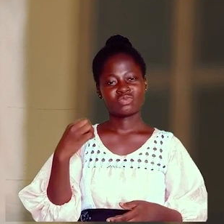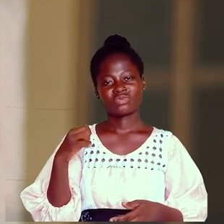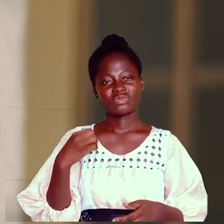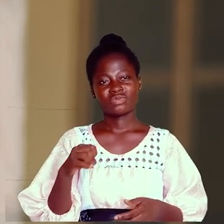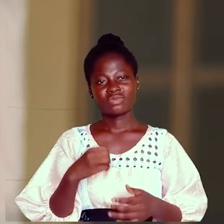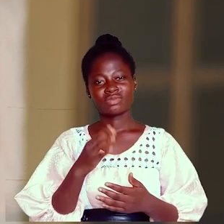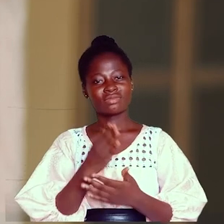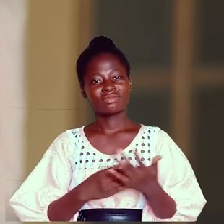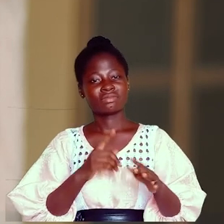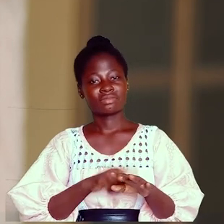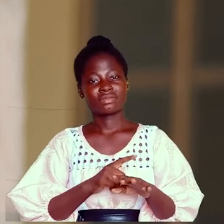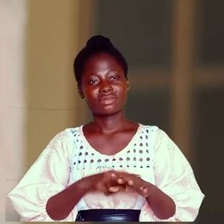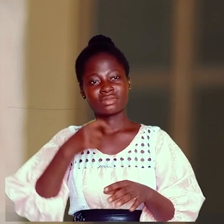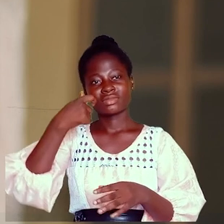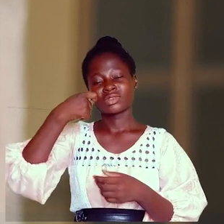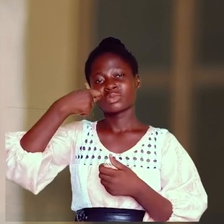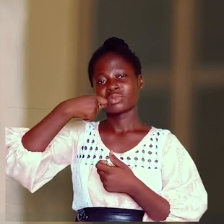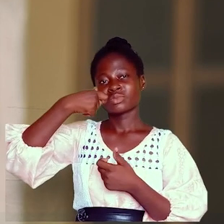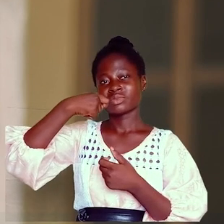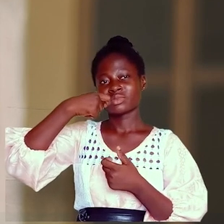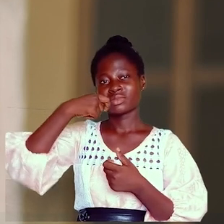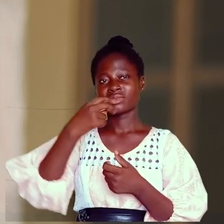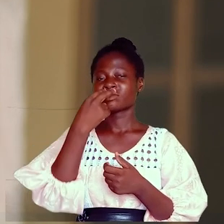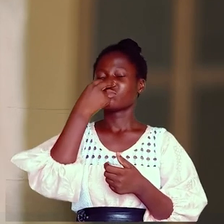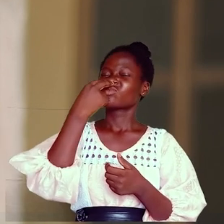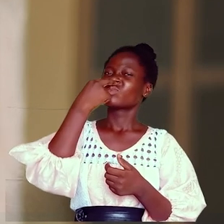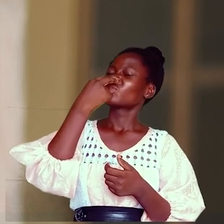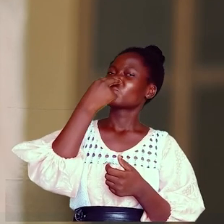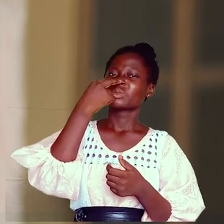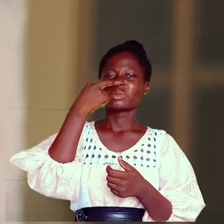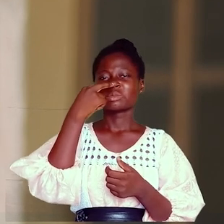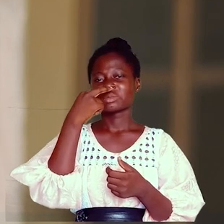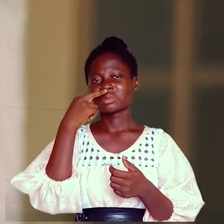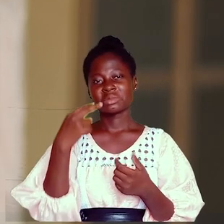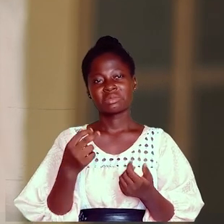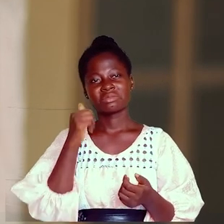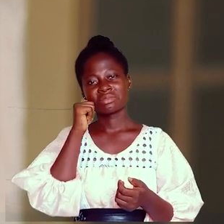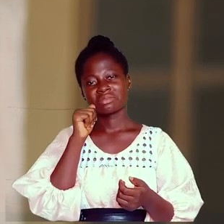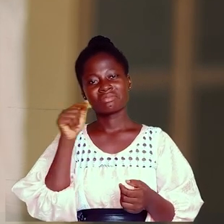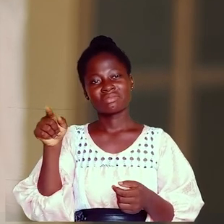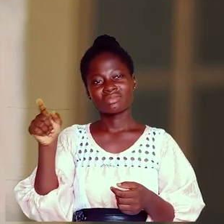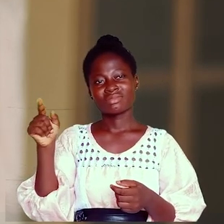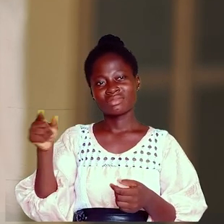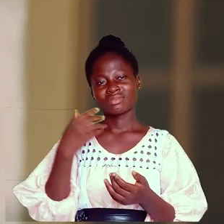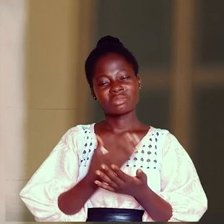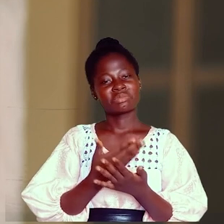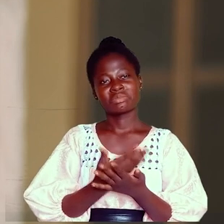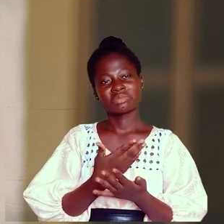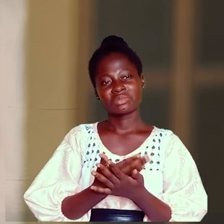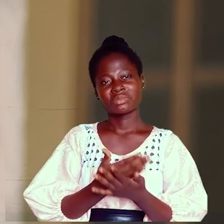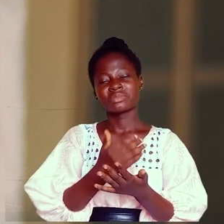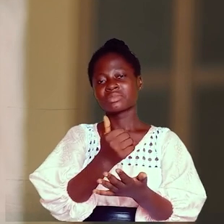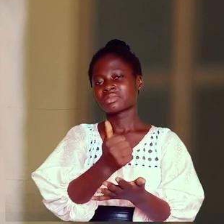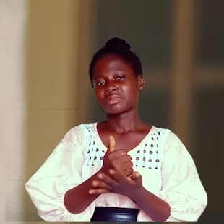take the feeding bottle. So sometimes feeding him, sometimes the food will be entering into his nose and this guy will be there pleading